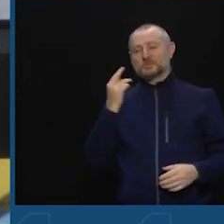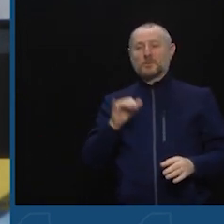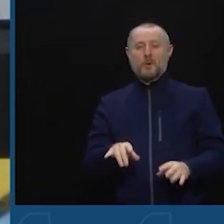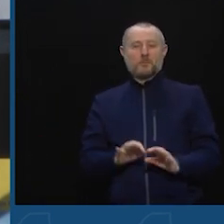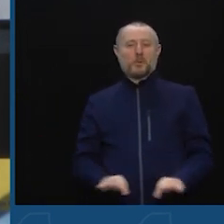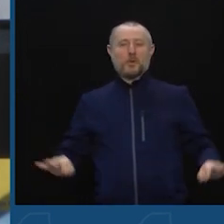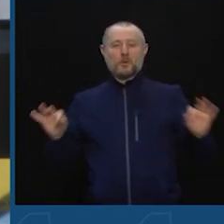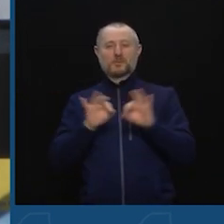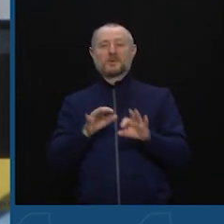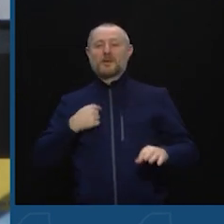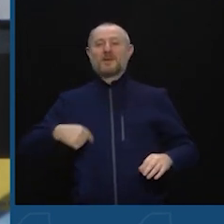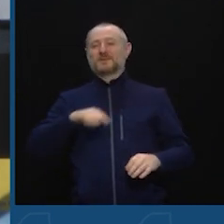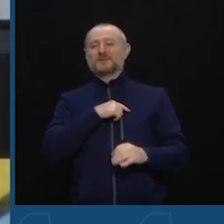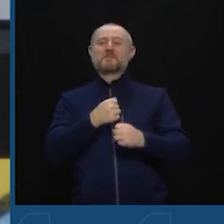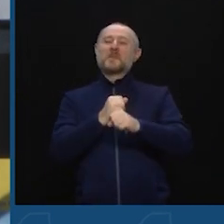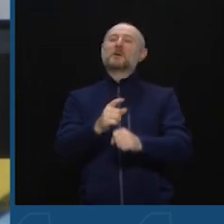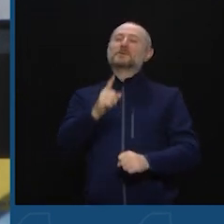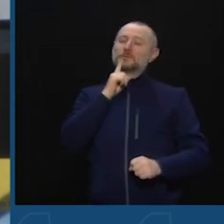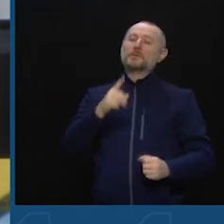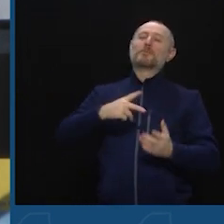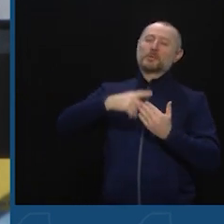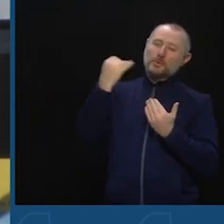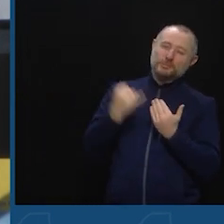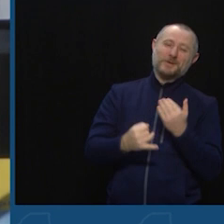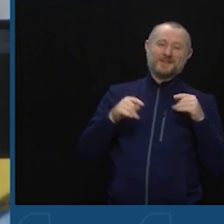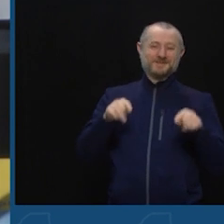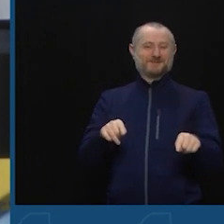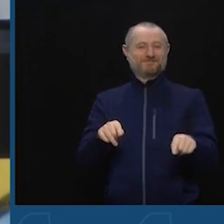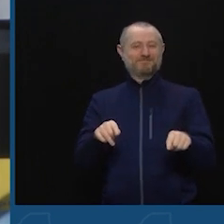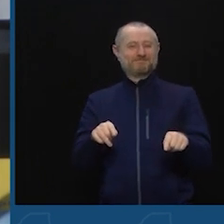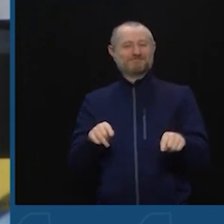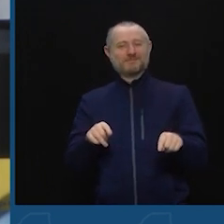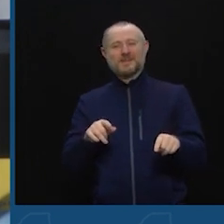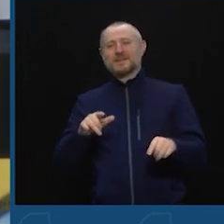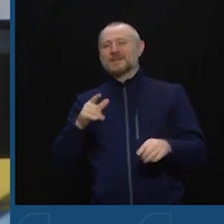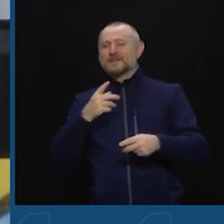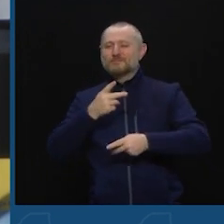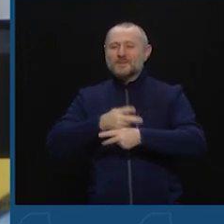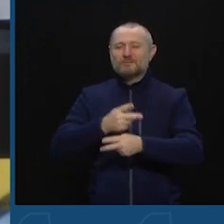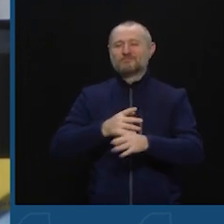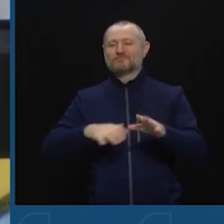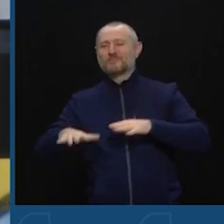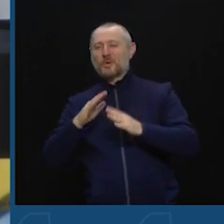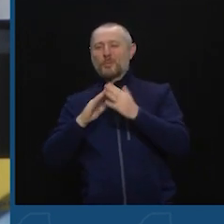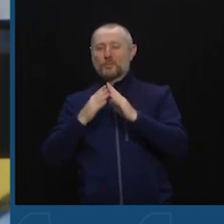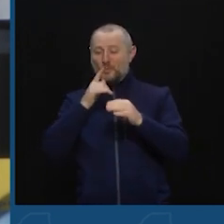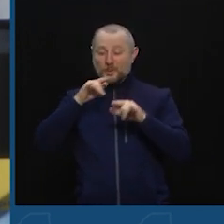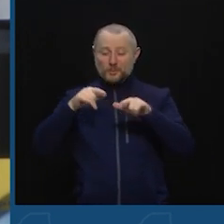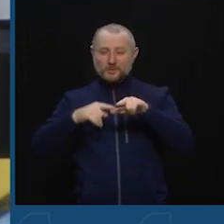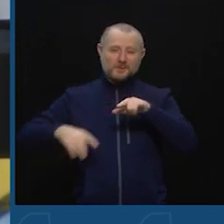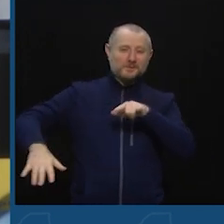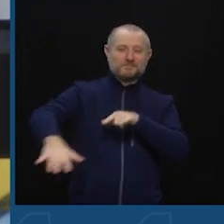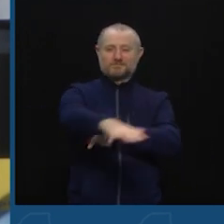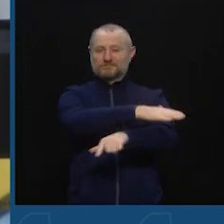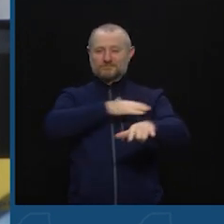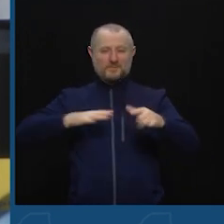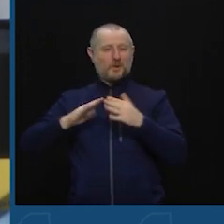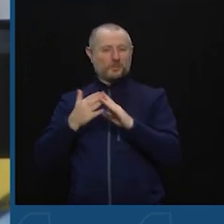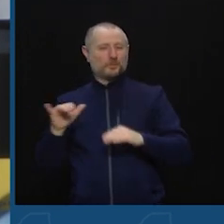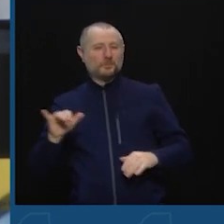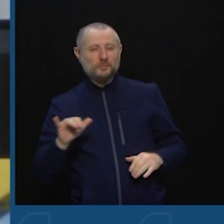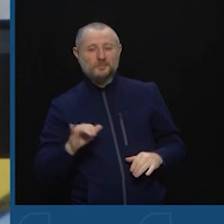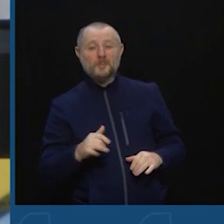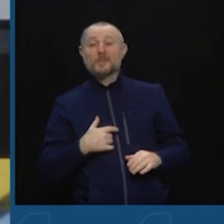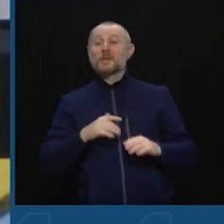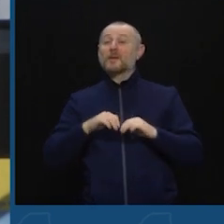us, to make sure that this project took care of the neighboring community as well. And this is where partners with our